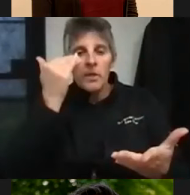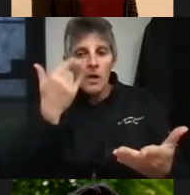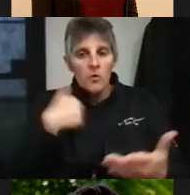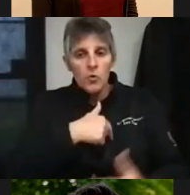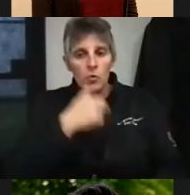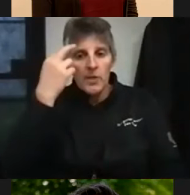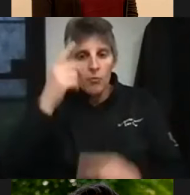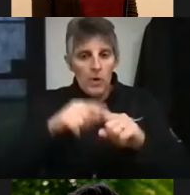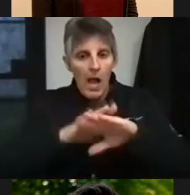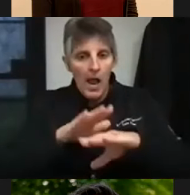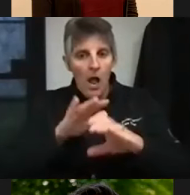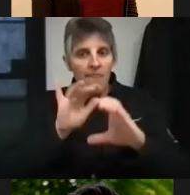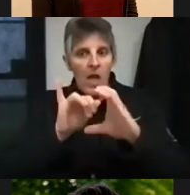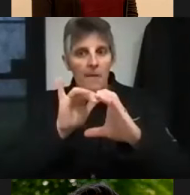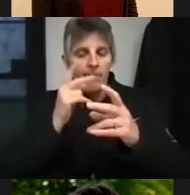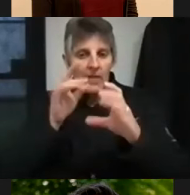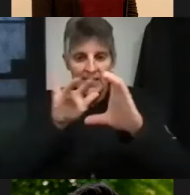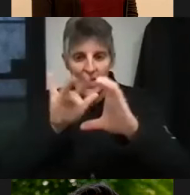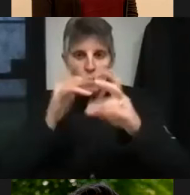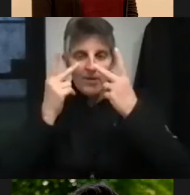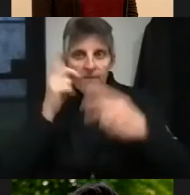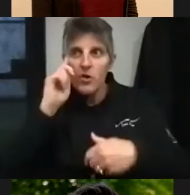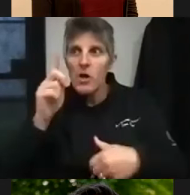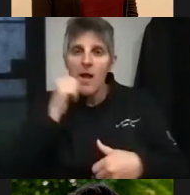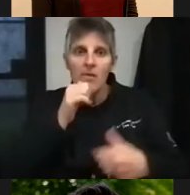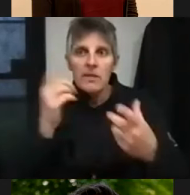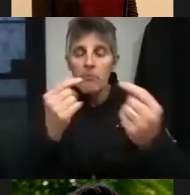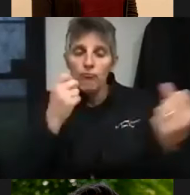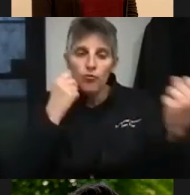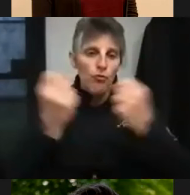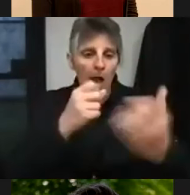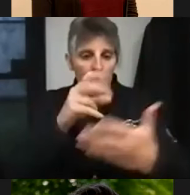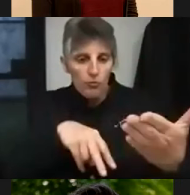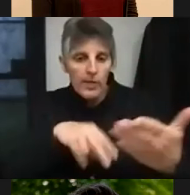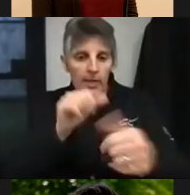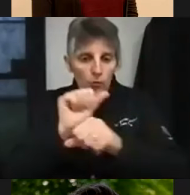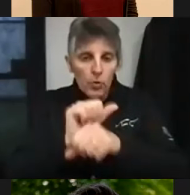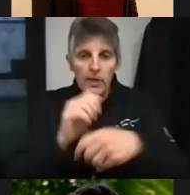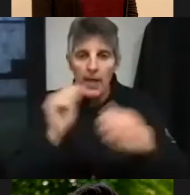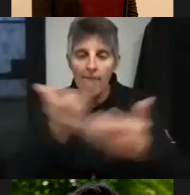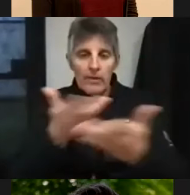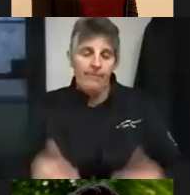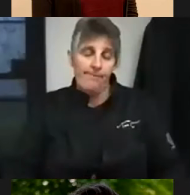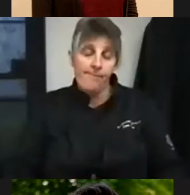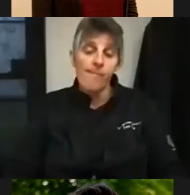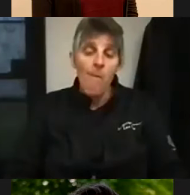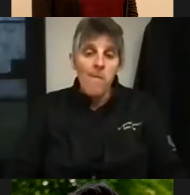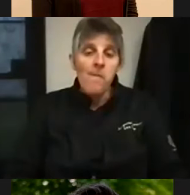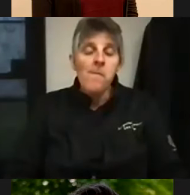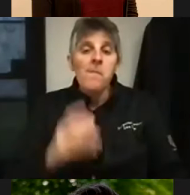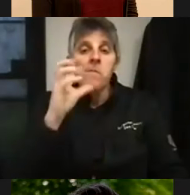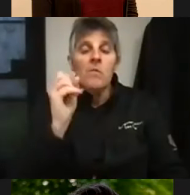rely on the central vision for daily tasks, driving, reading, work, everything. So